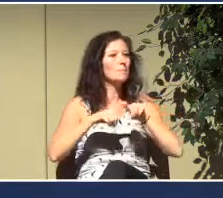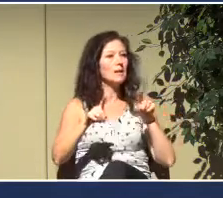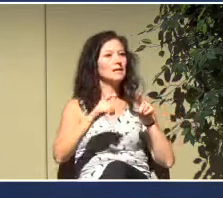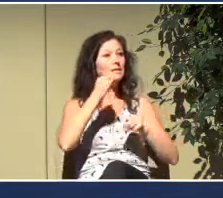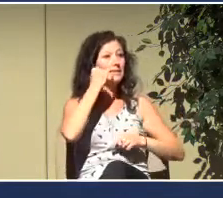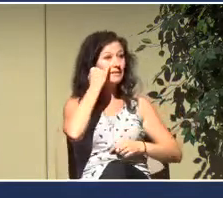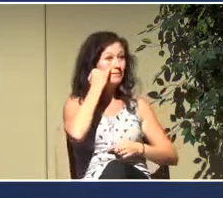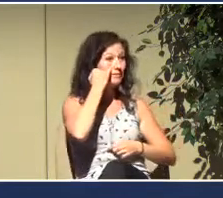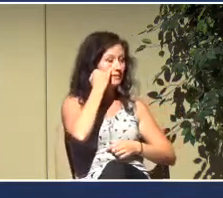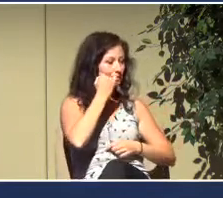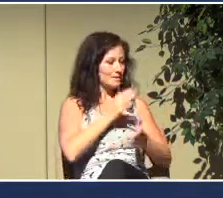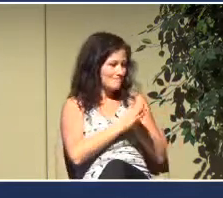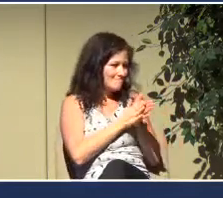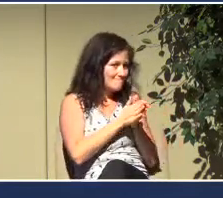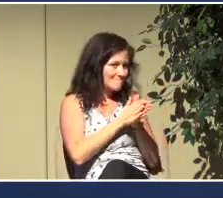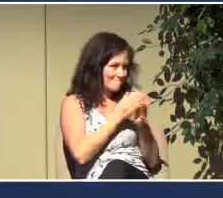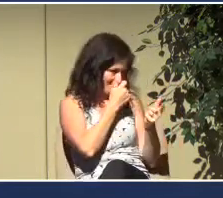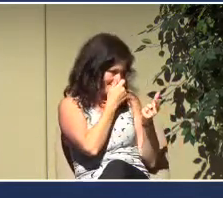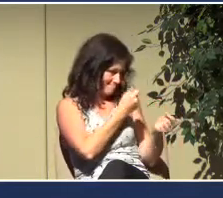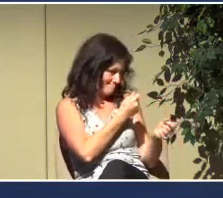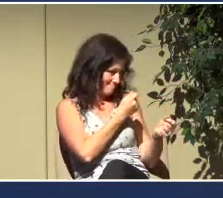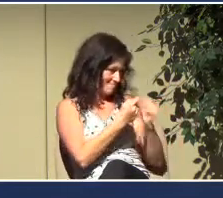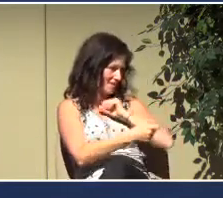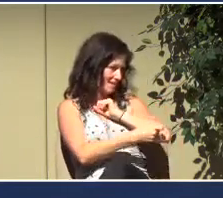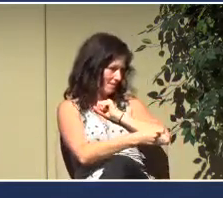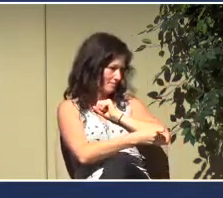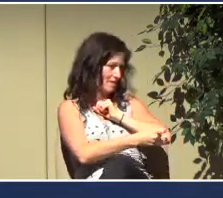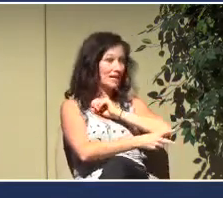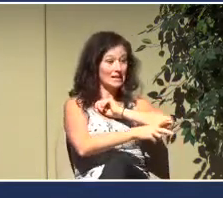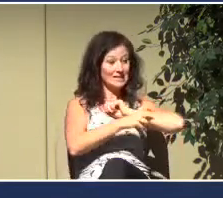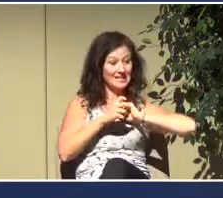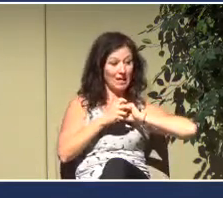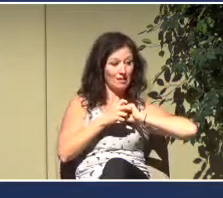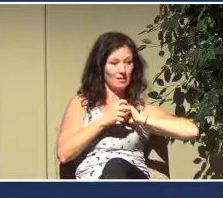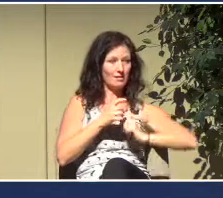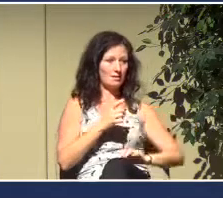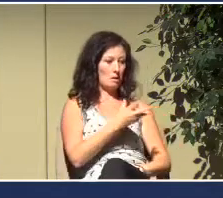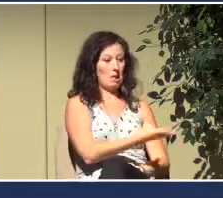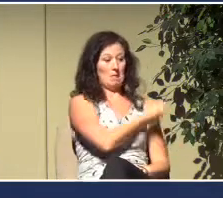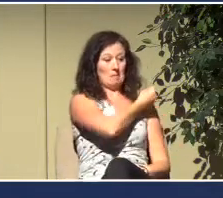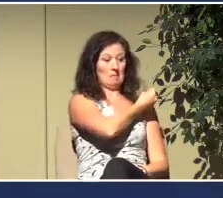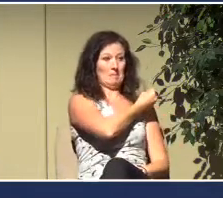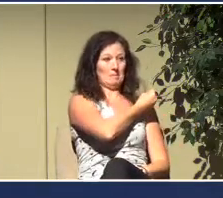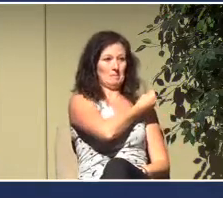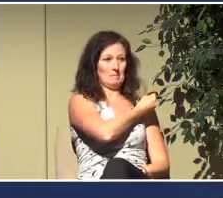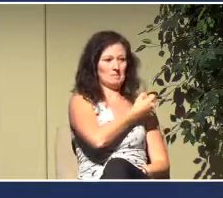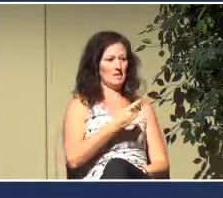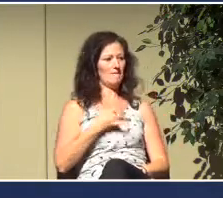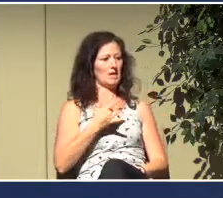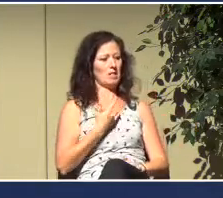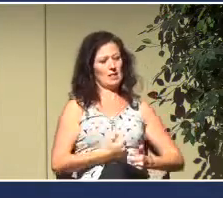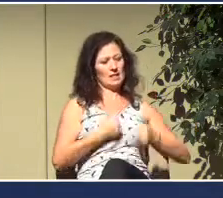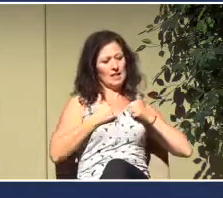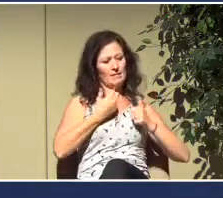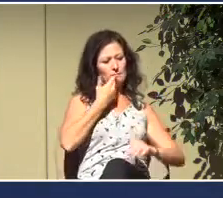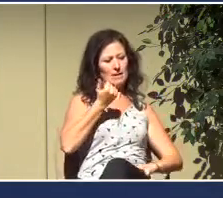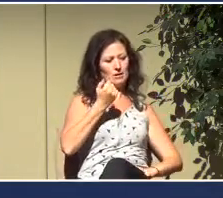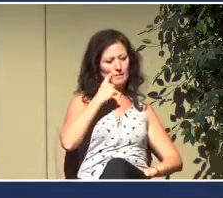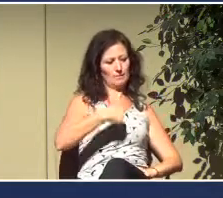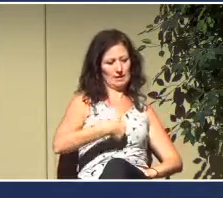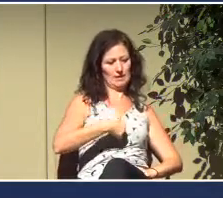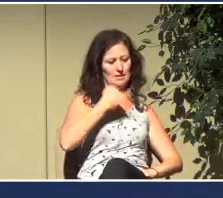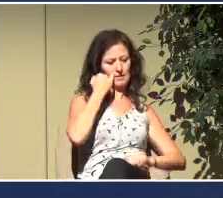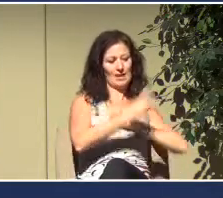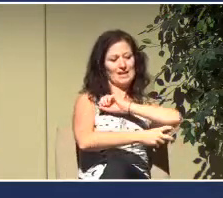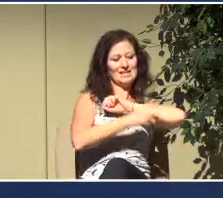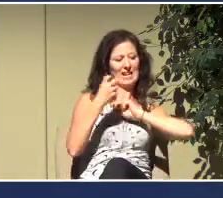in to sin, to steal, we think actually in our, I think life actually would be better if we stole, at least just this time, just